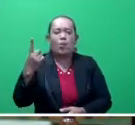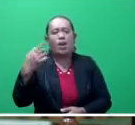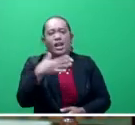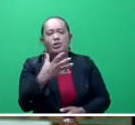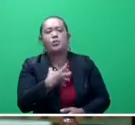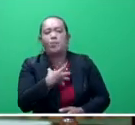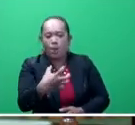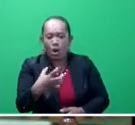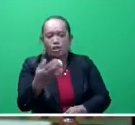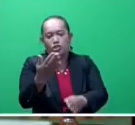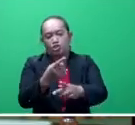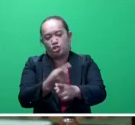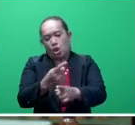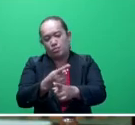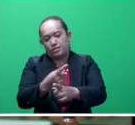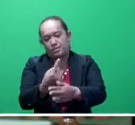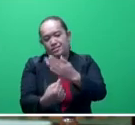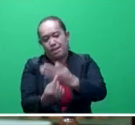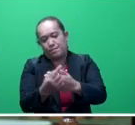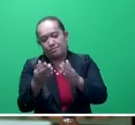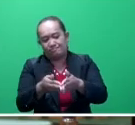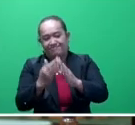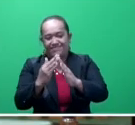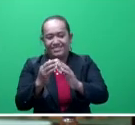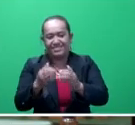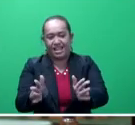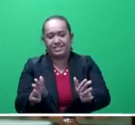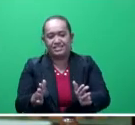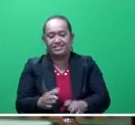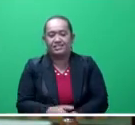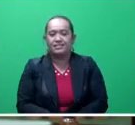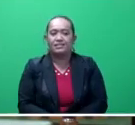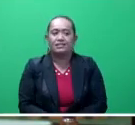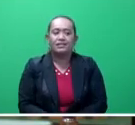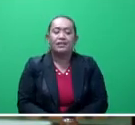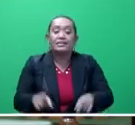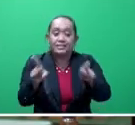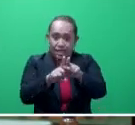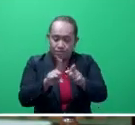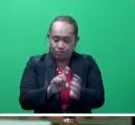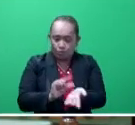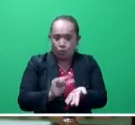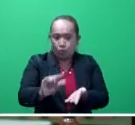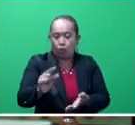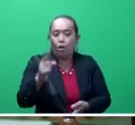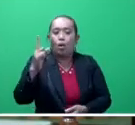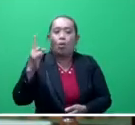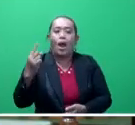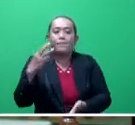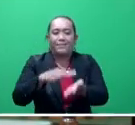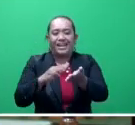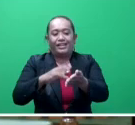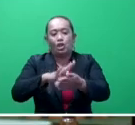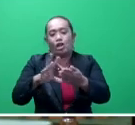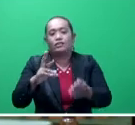to equip those that are unemployed with the new skills, we are providing also $1 million for retraining and reskilling through the Fiji National